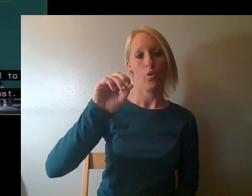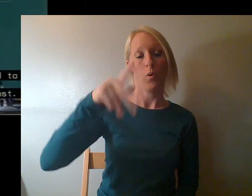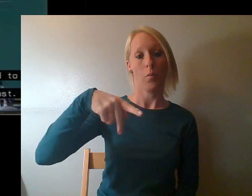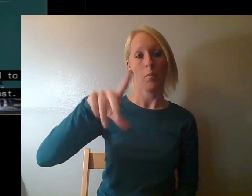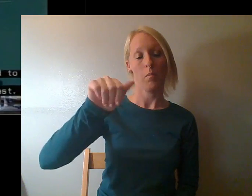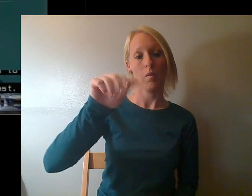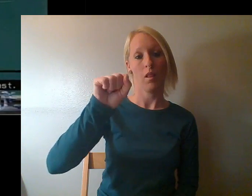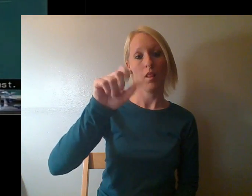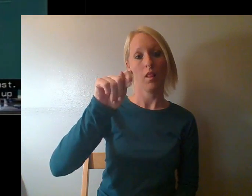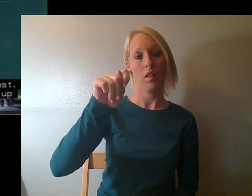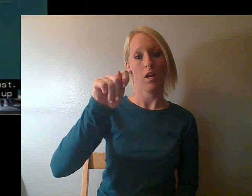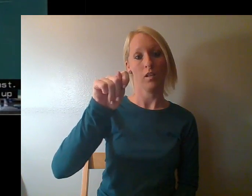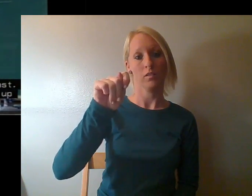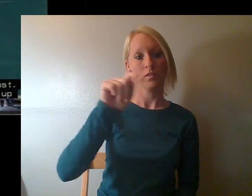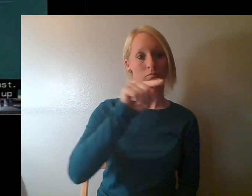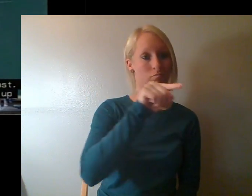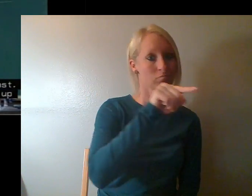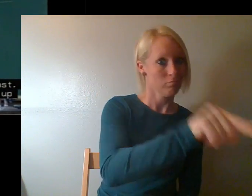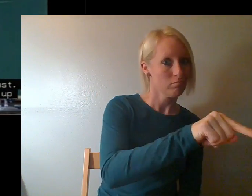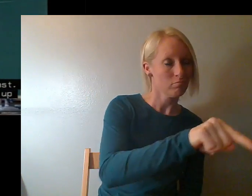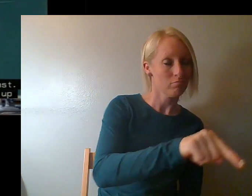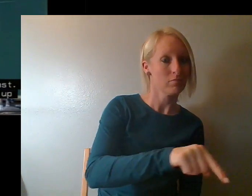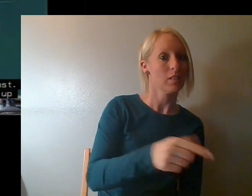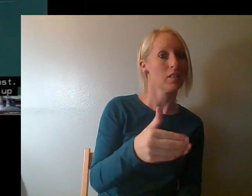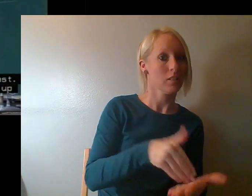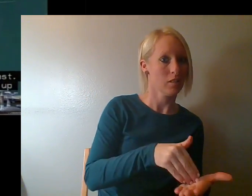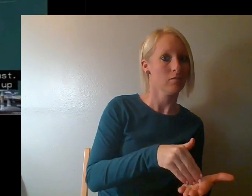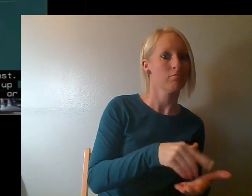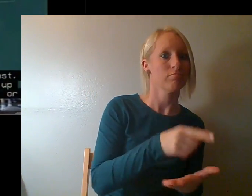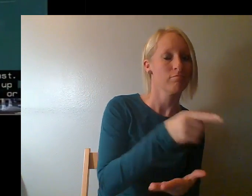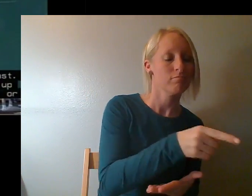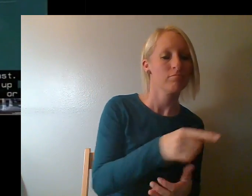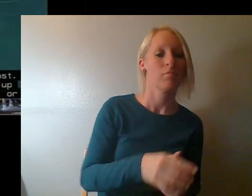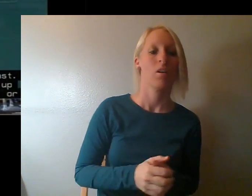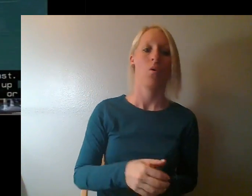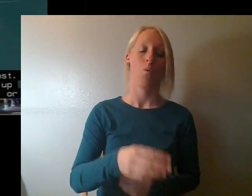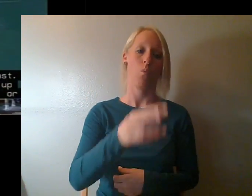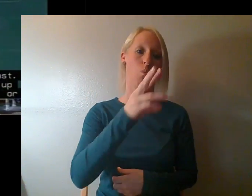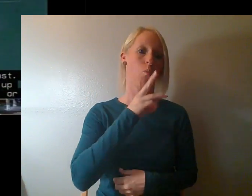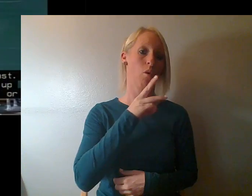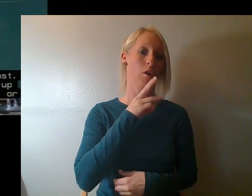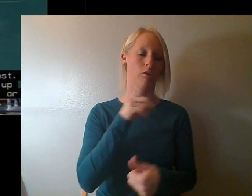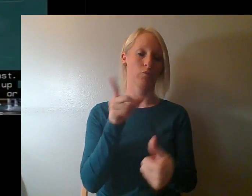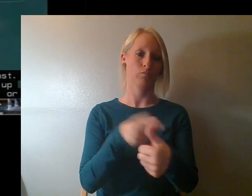All right, and Andrea so far has come up with water,